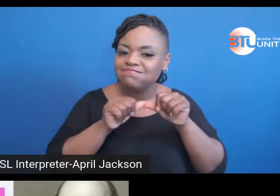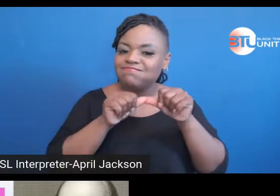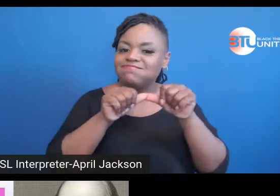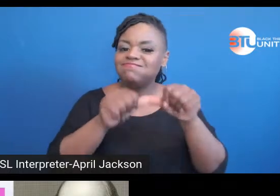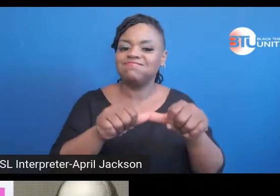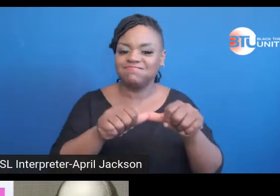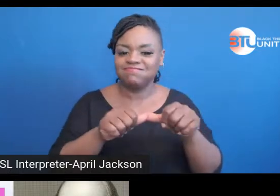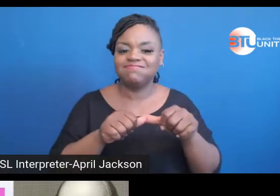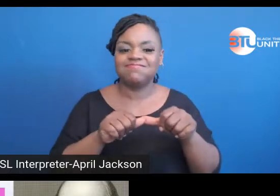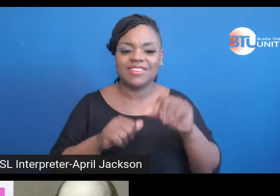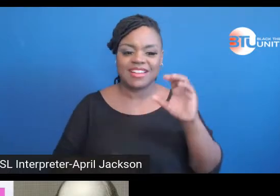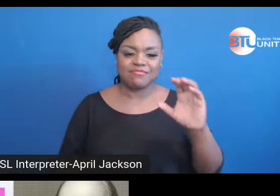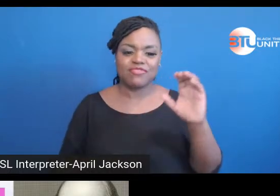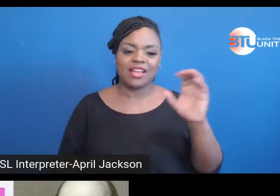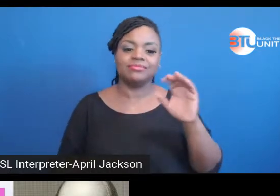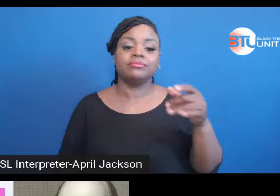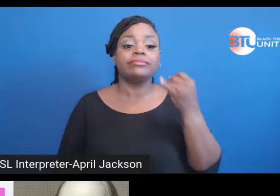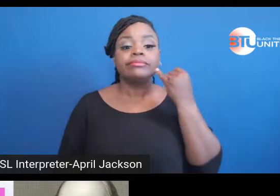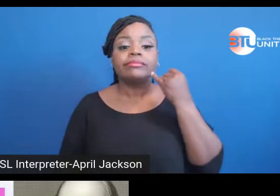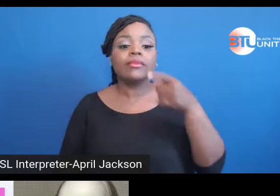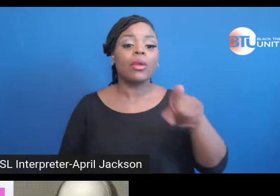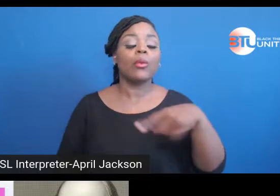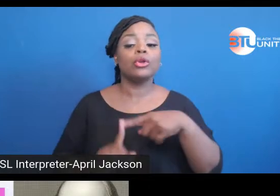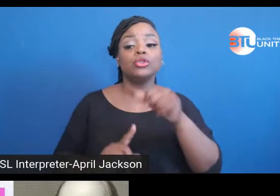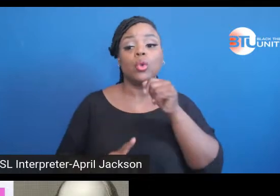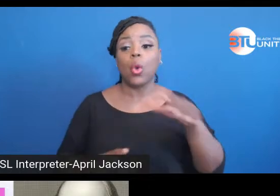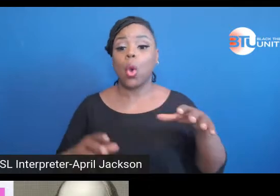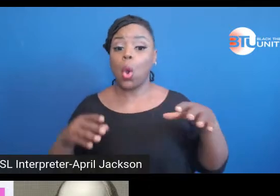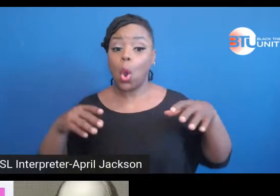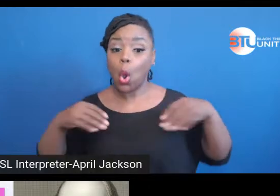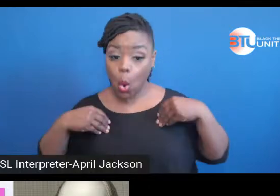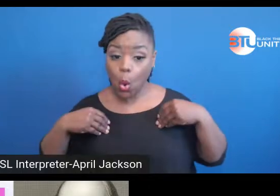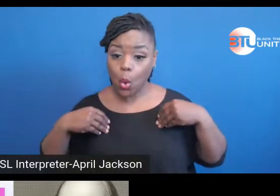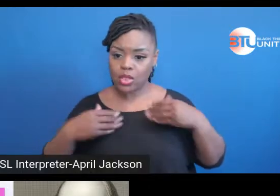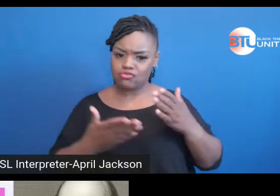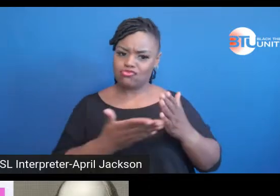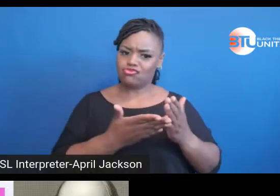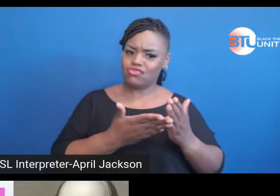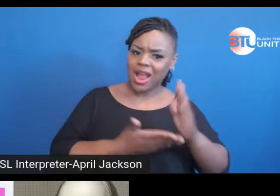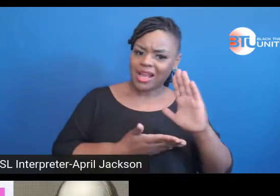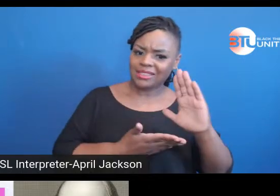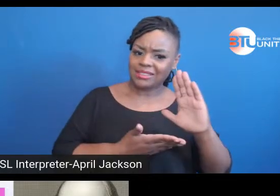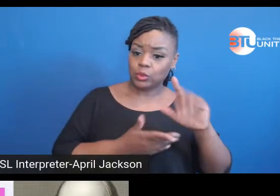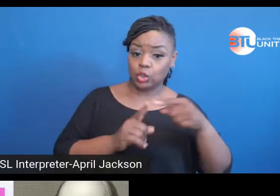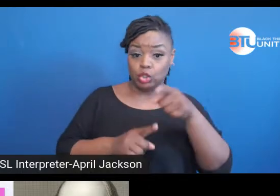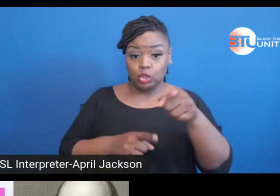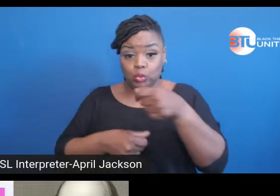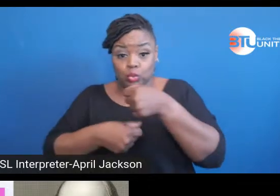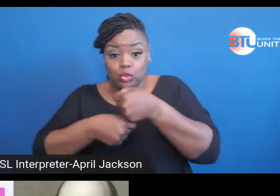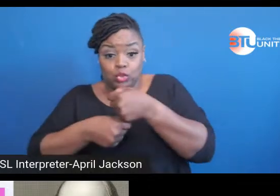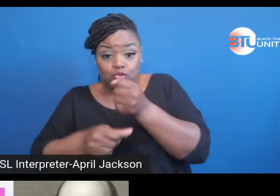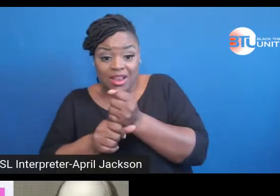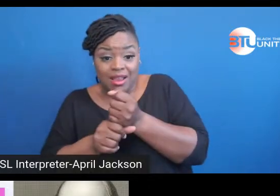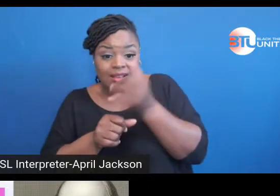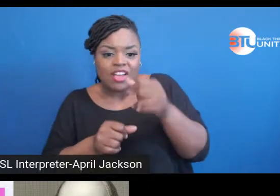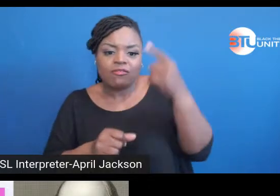When do you not own the rights to what you create? Well, one is if it's a work for